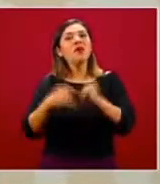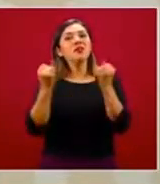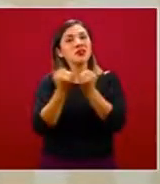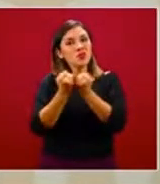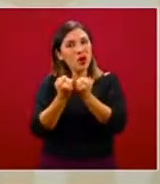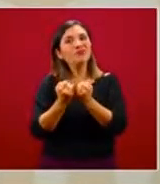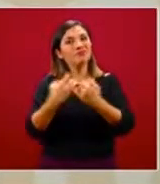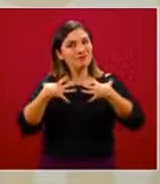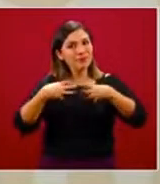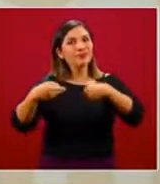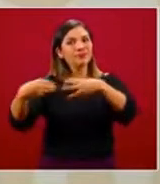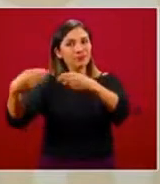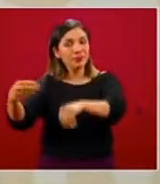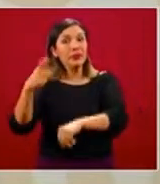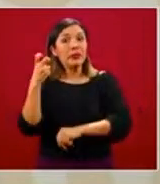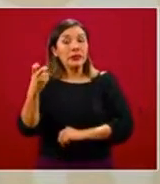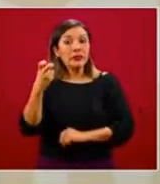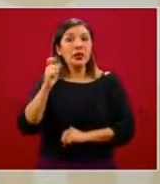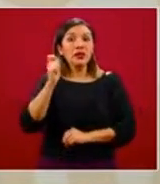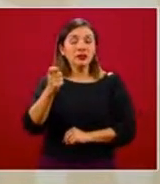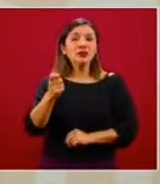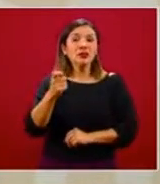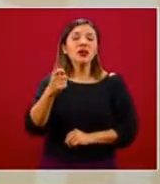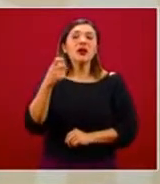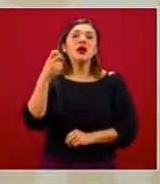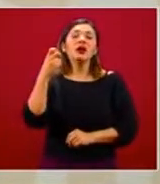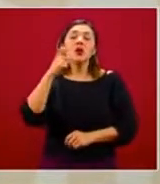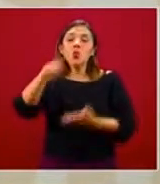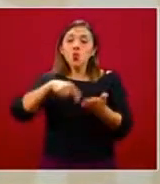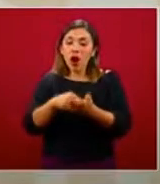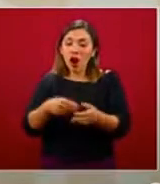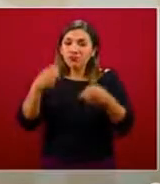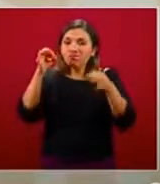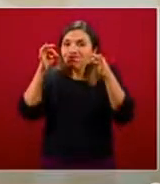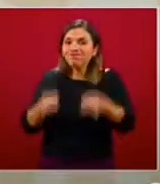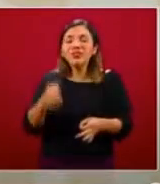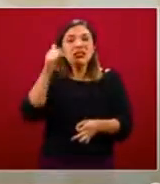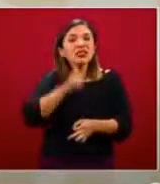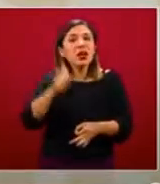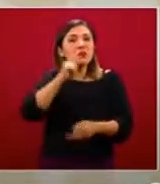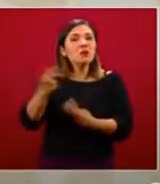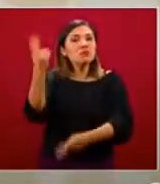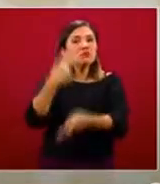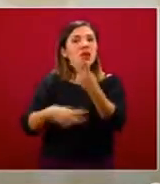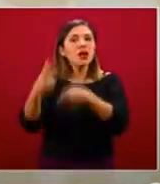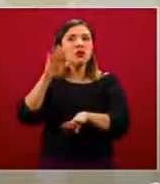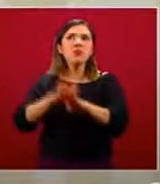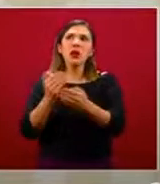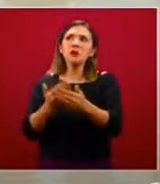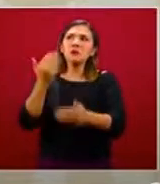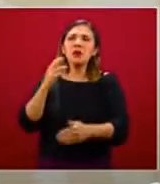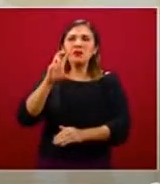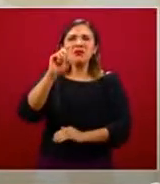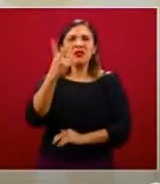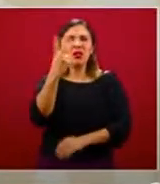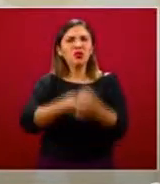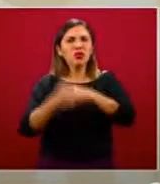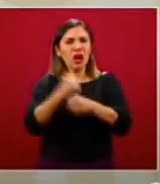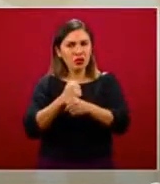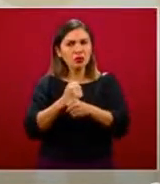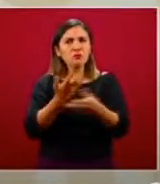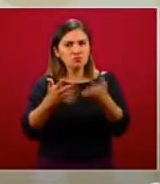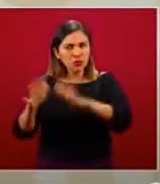López Ridaura has been in front of the several hospitalian